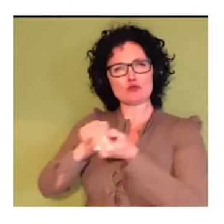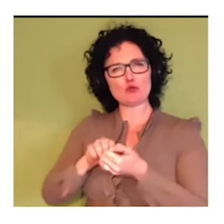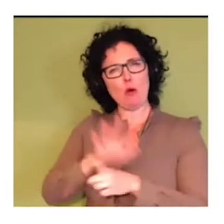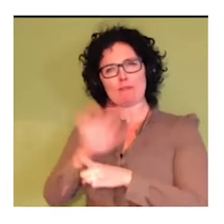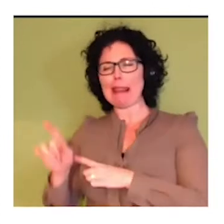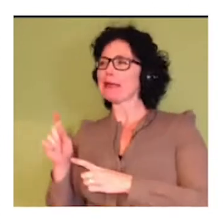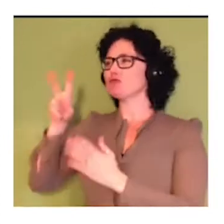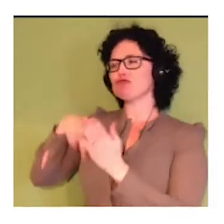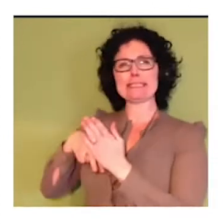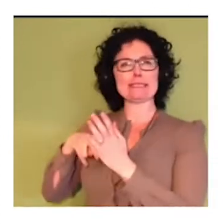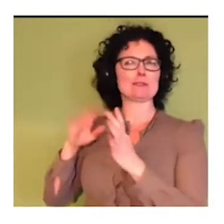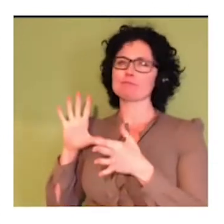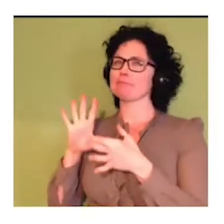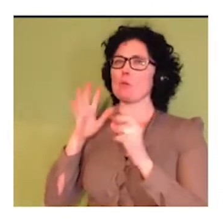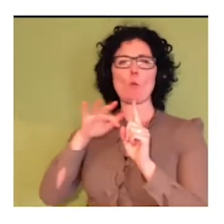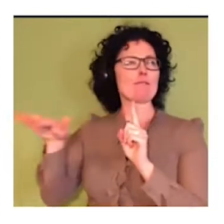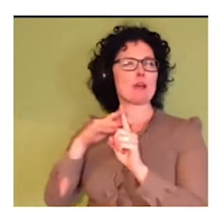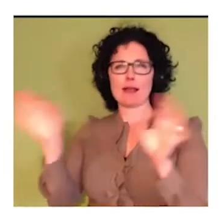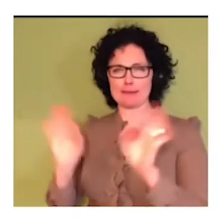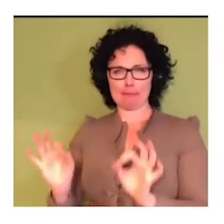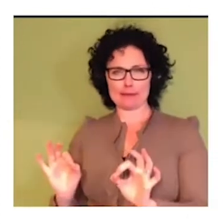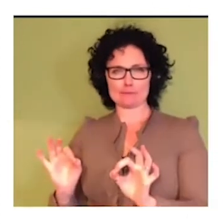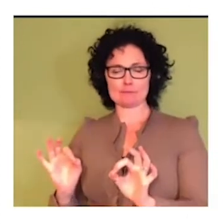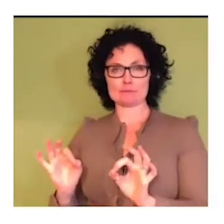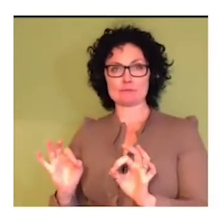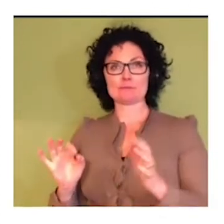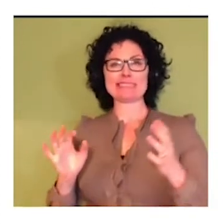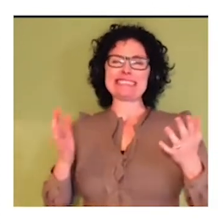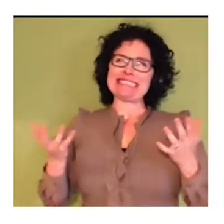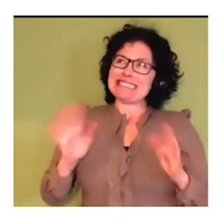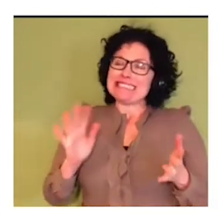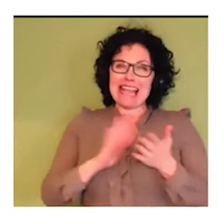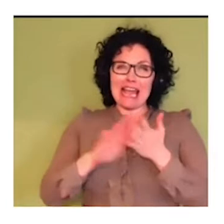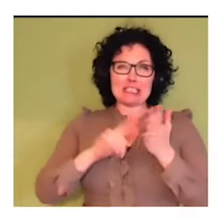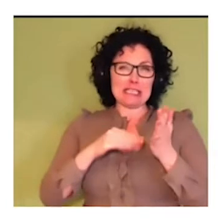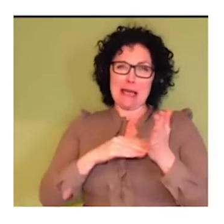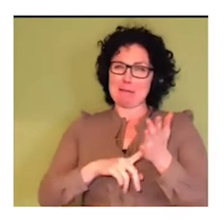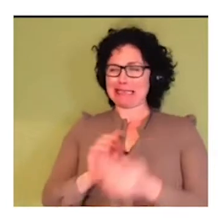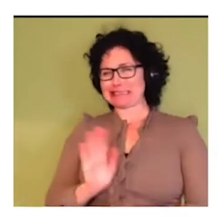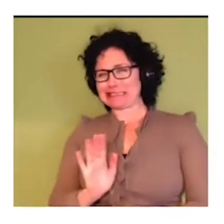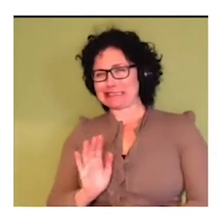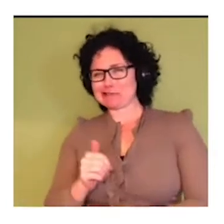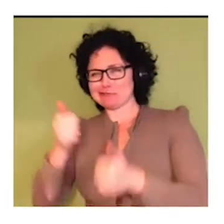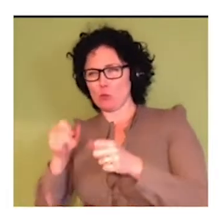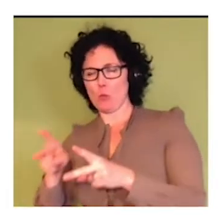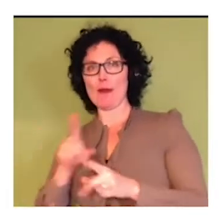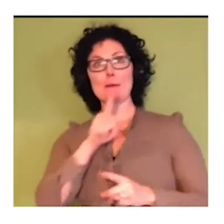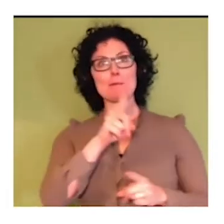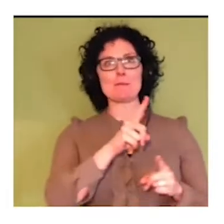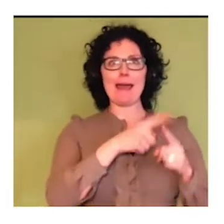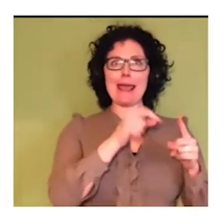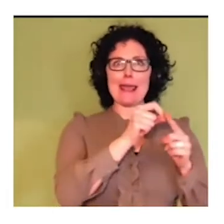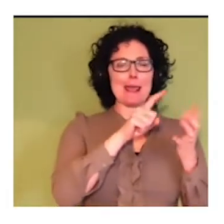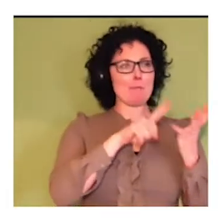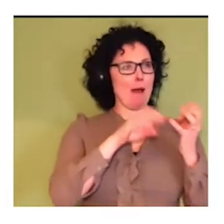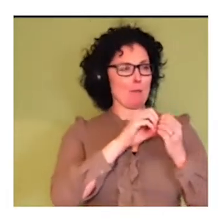offline? Well, HTML isn't such a great offline format, but EPUB packages up that HTML and provides it